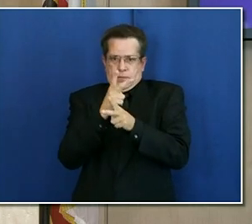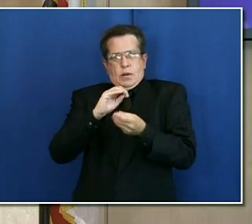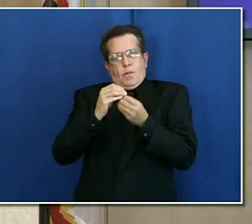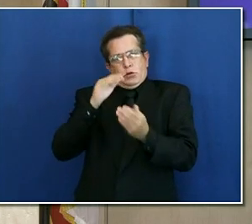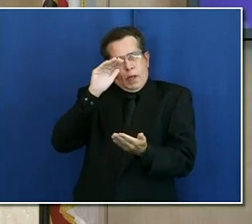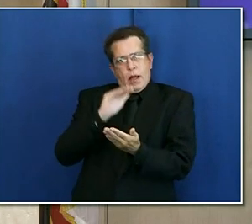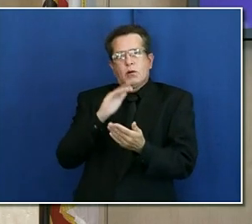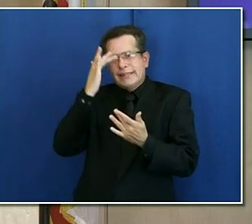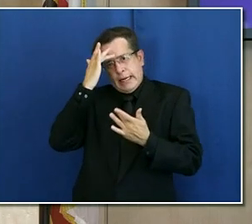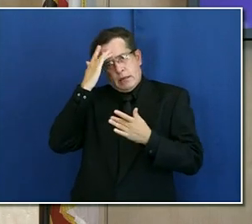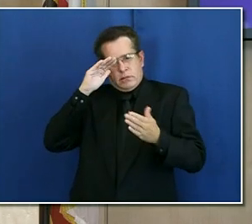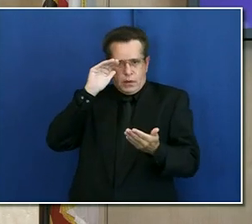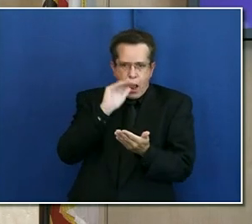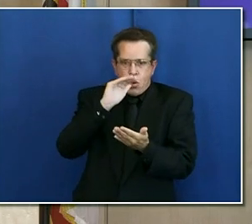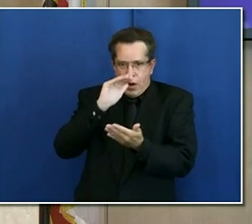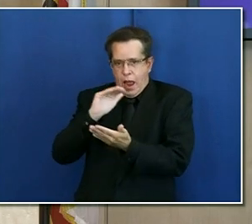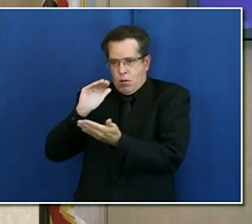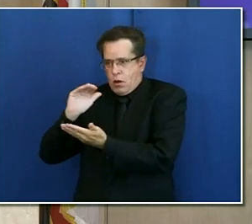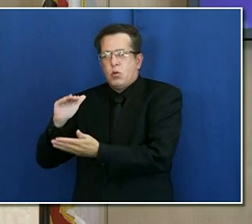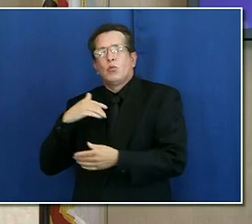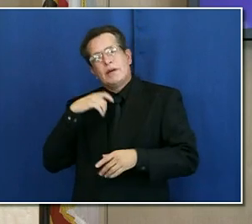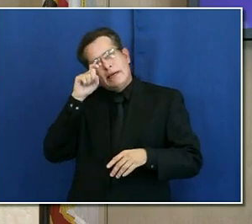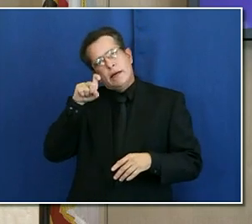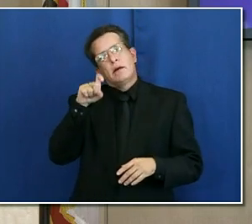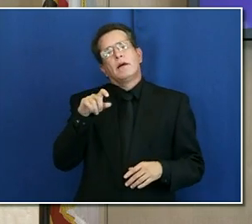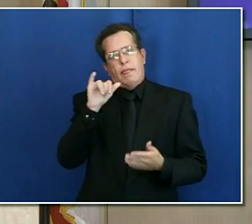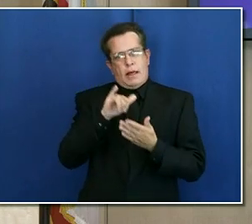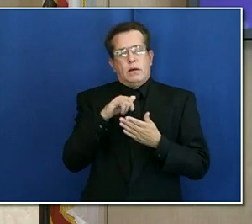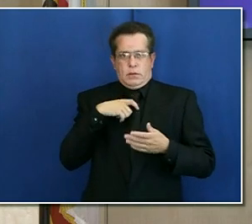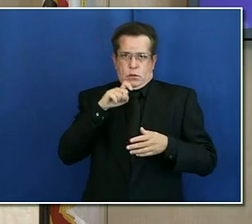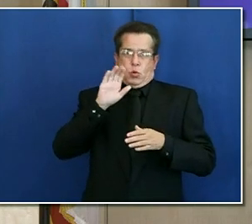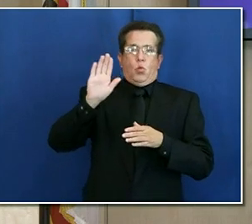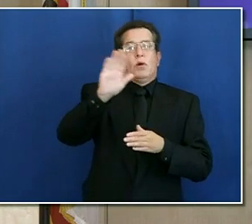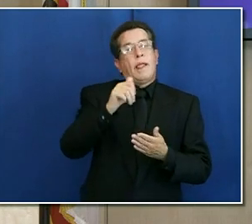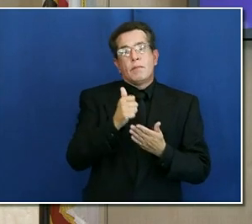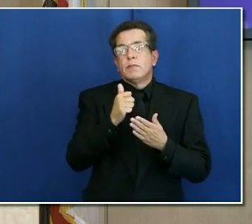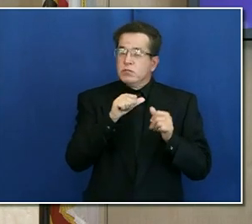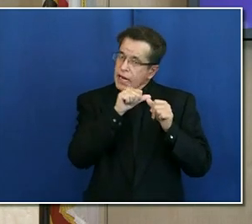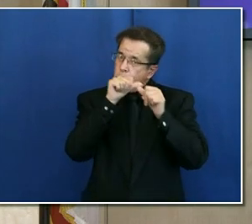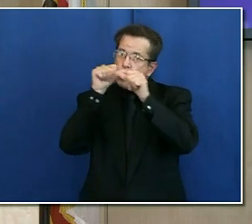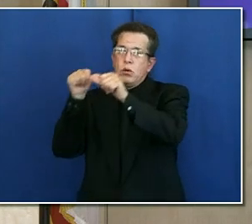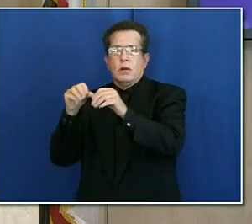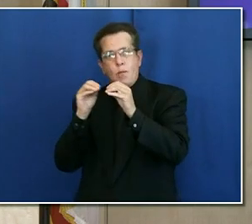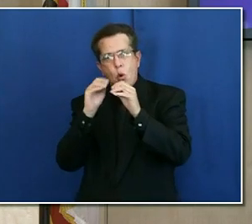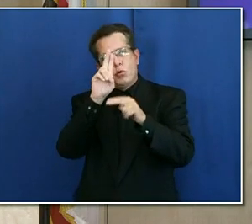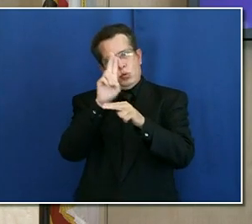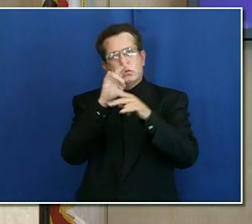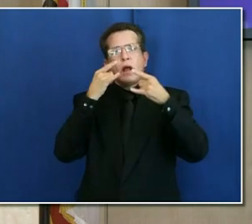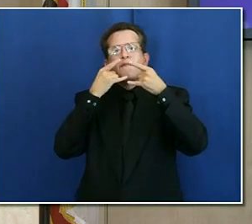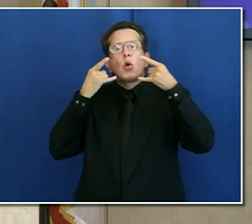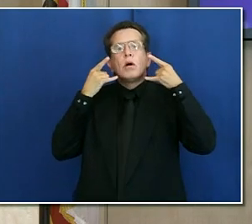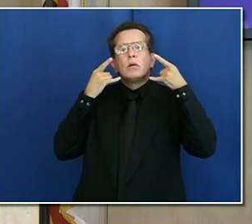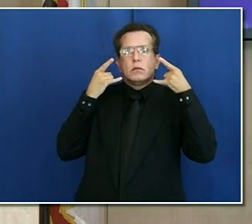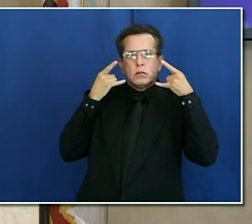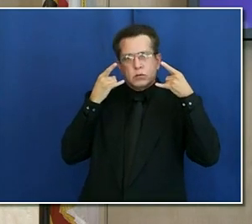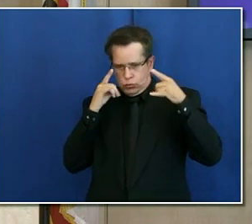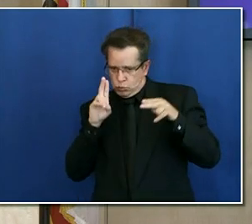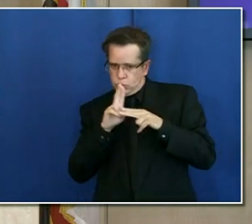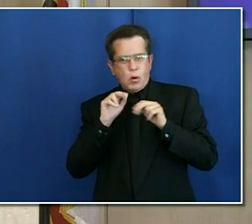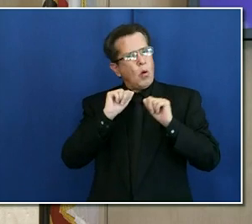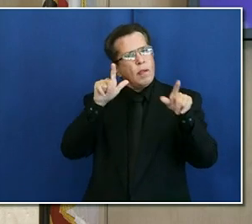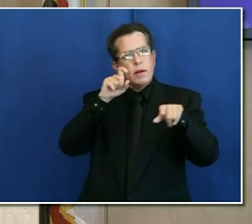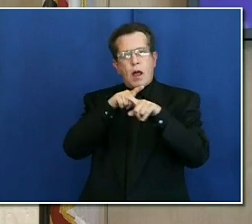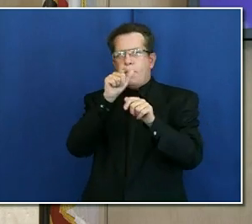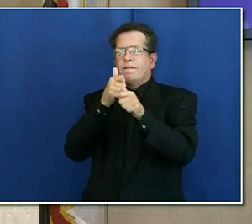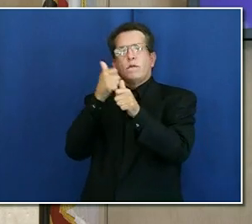our efforts moving forward. And so we continue to ask for utilization of face coverings, avoiding large indoor